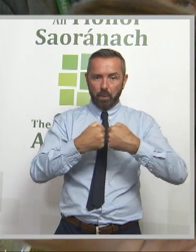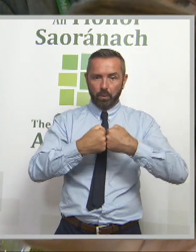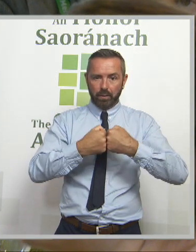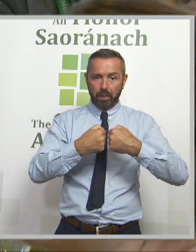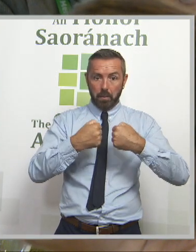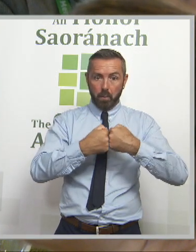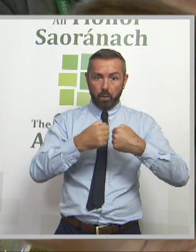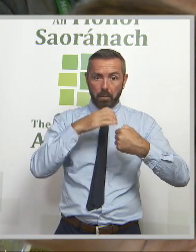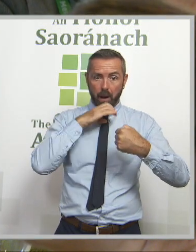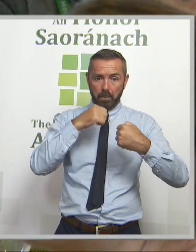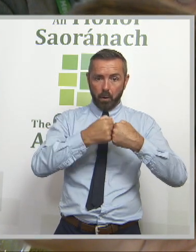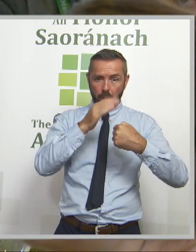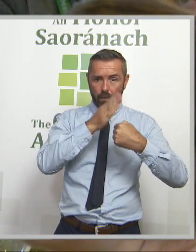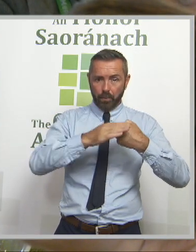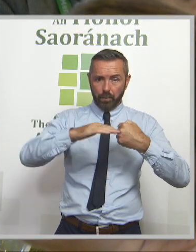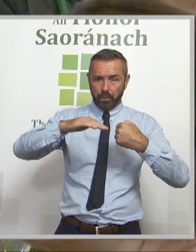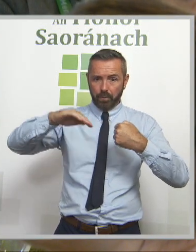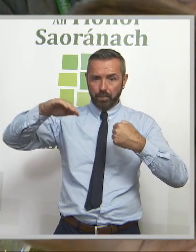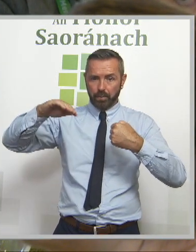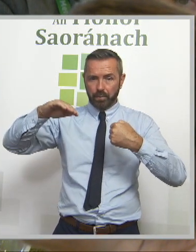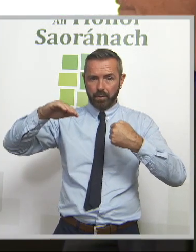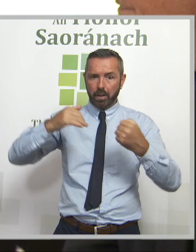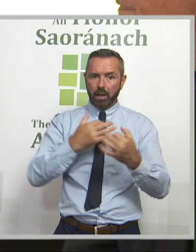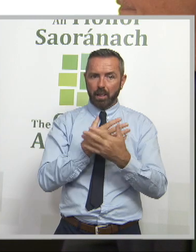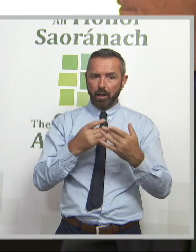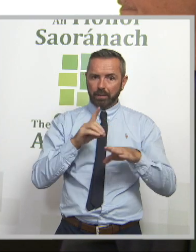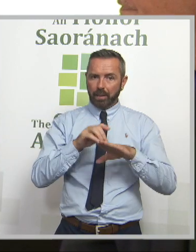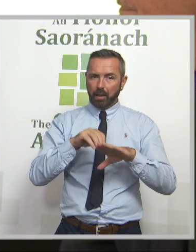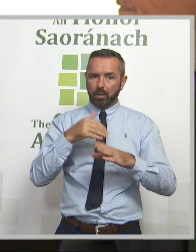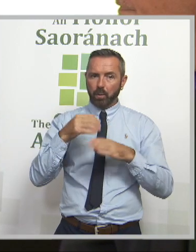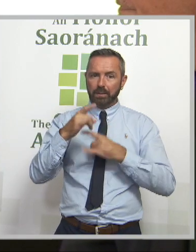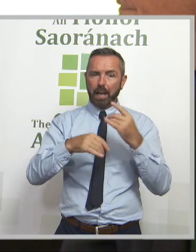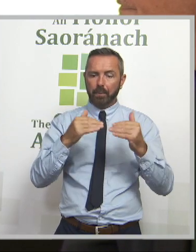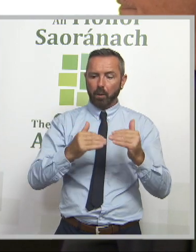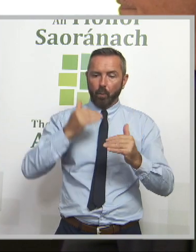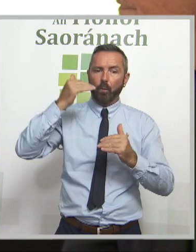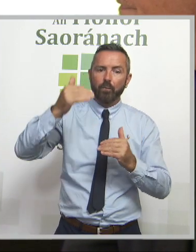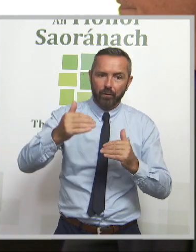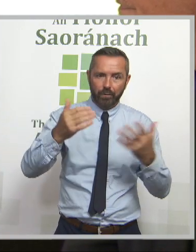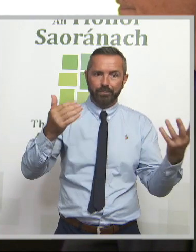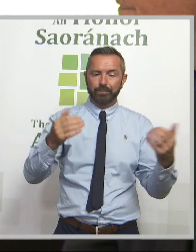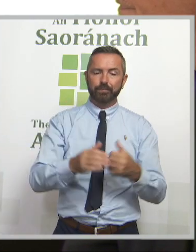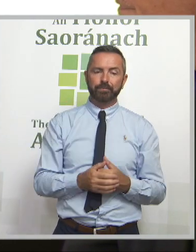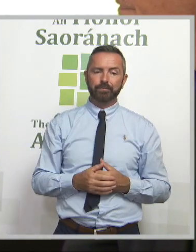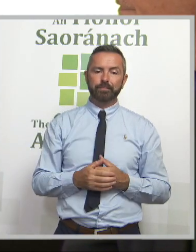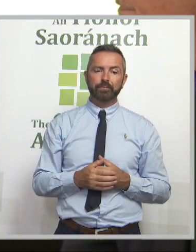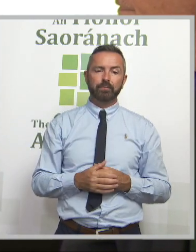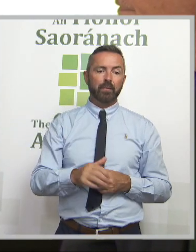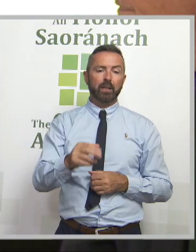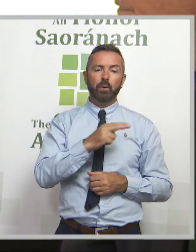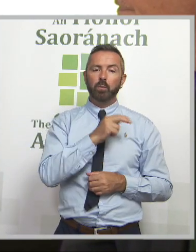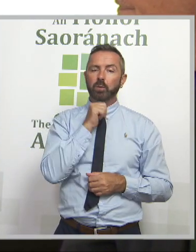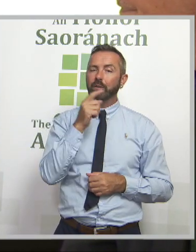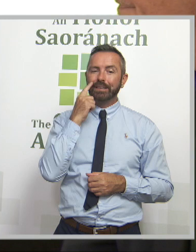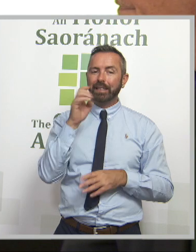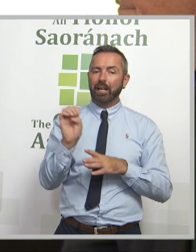of our biodiversity resource depends on what's happening on the other side, so we have to take this shared island approach as well. But we don't see enough of